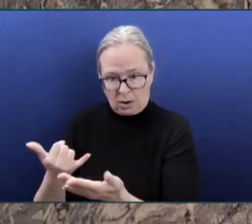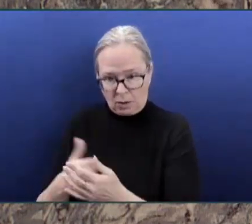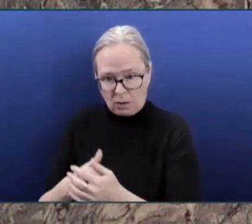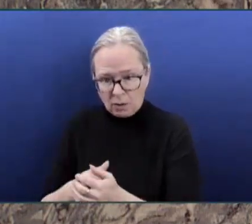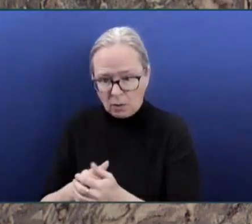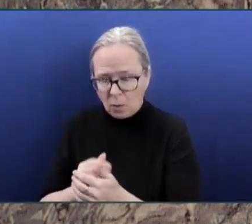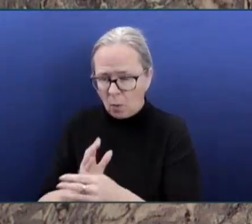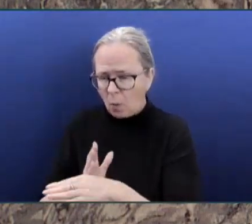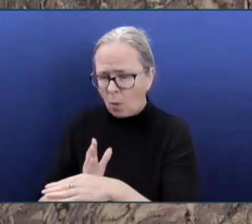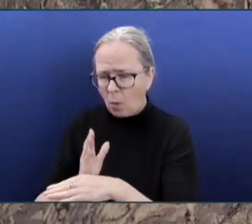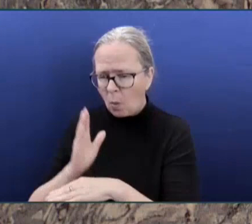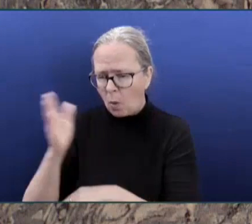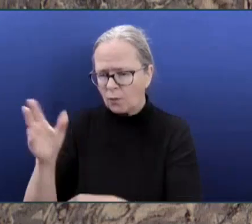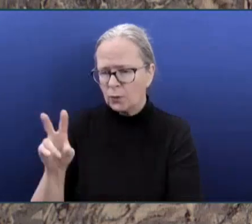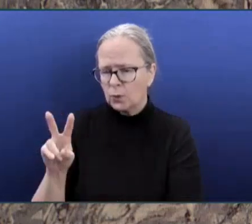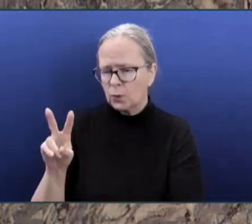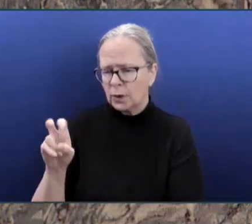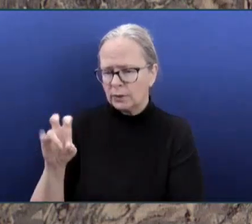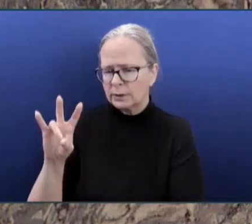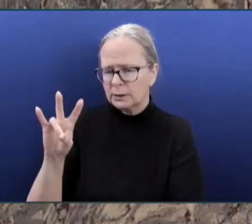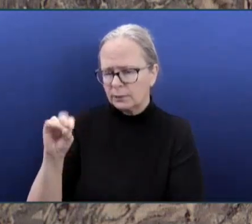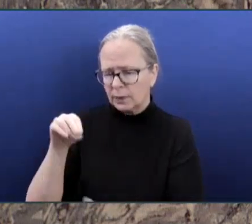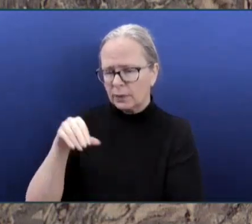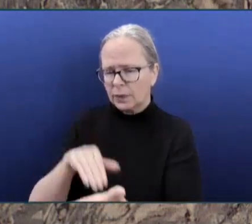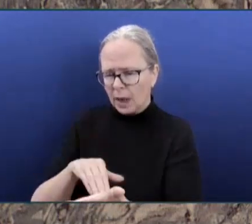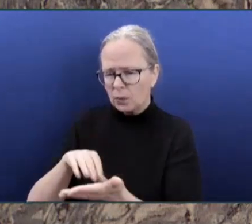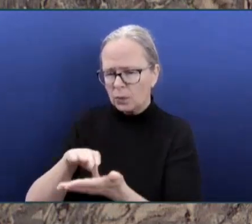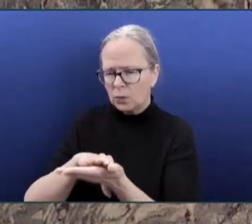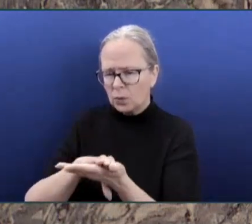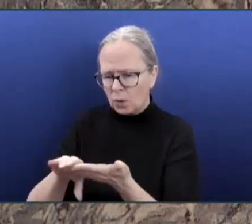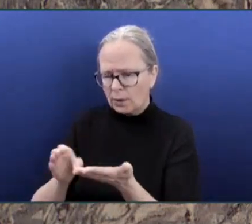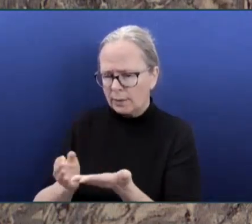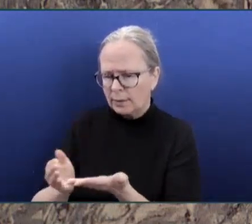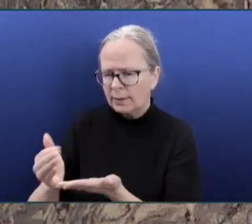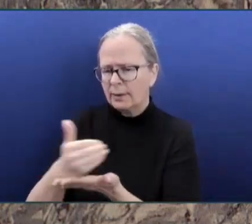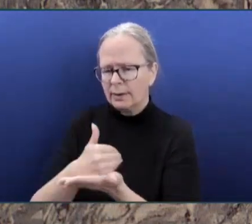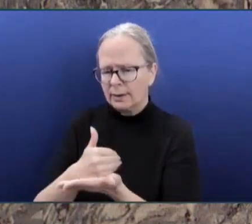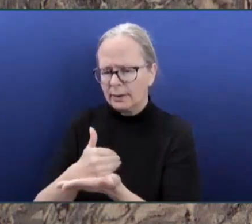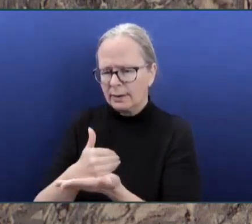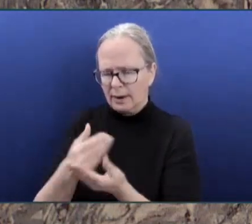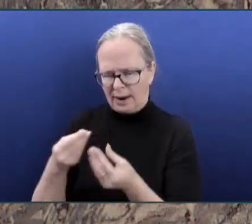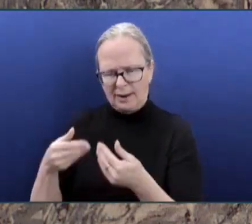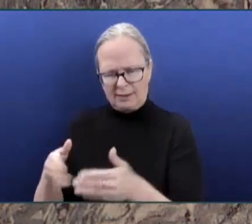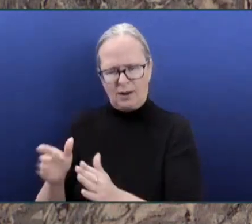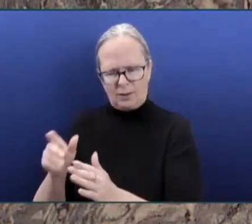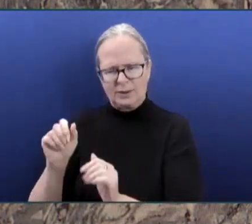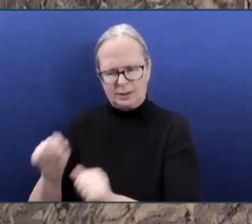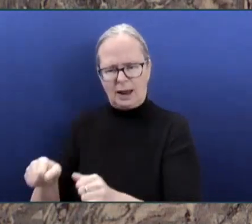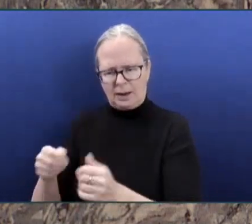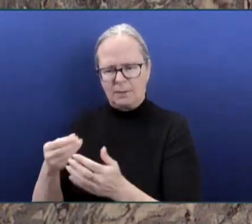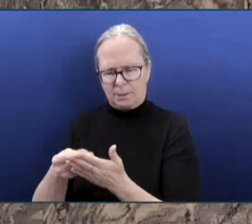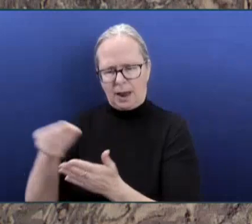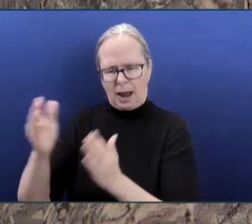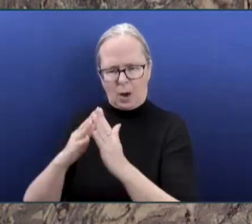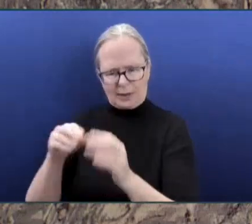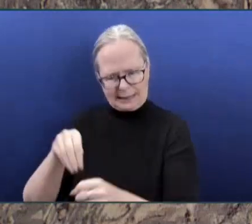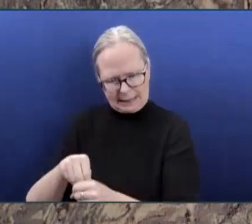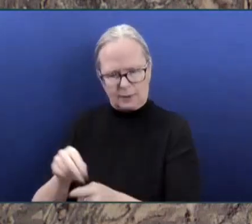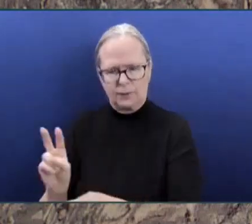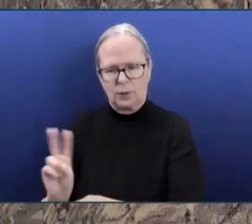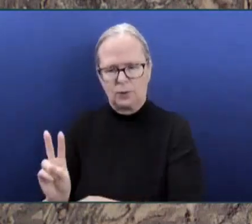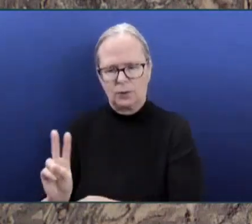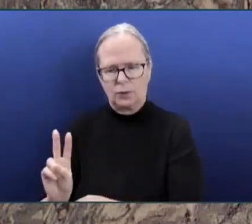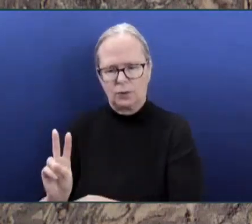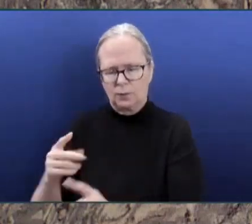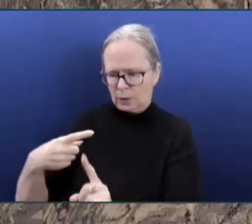home in Vancouver. That's a fact. Renters are paying over $4,300 more a year under this NDP